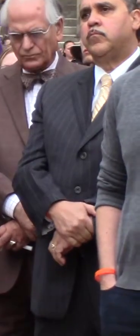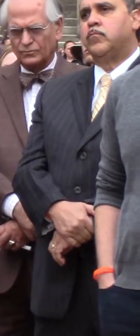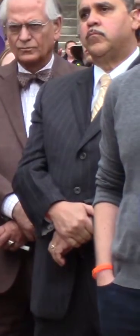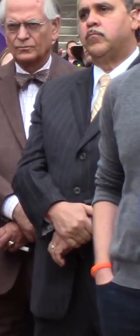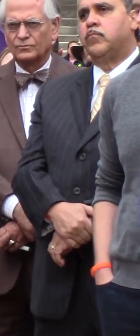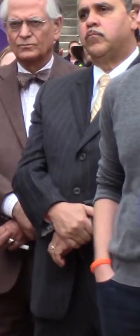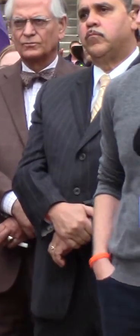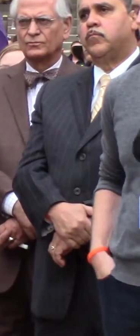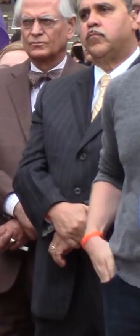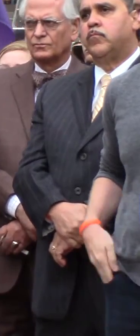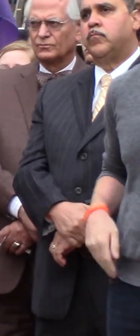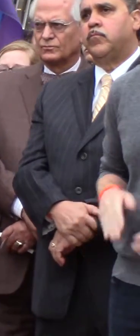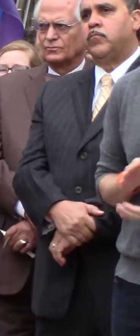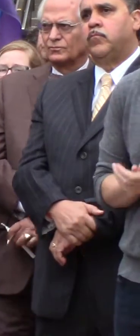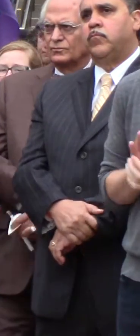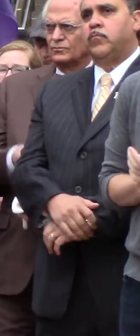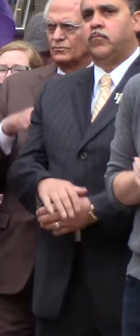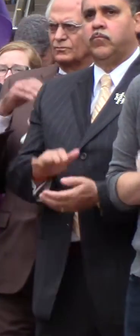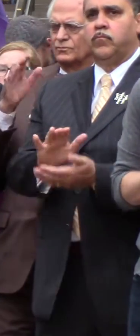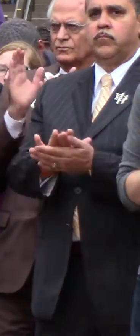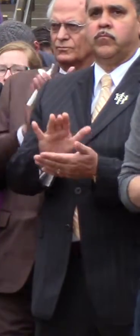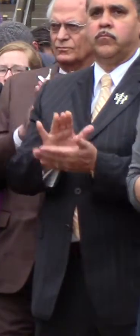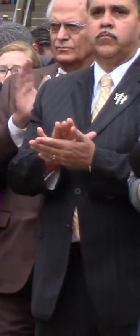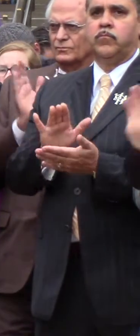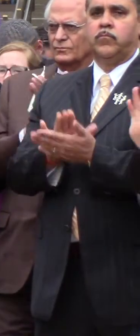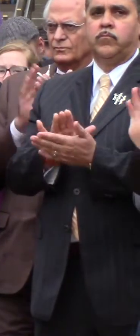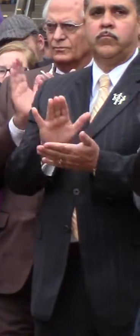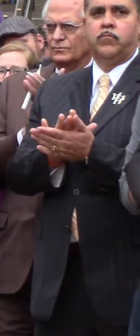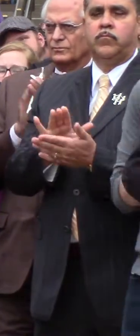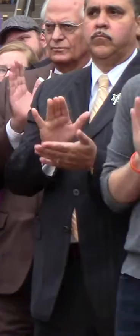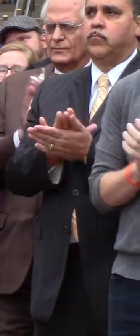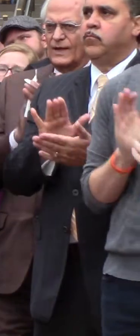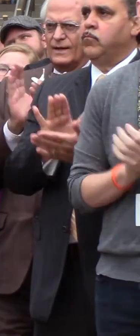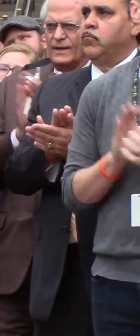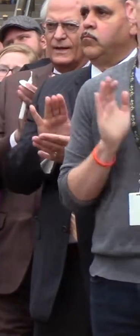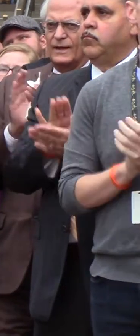mine, yours, and was their right to live.